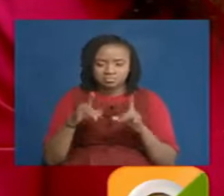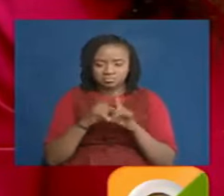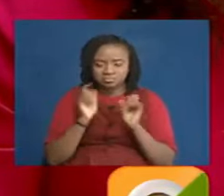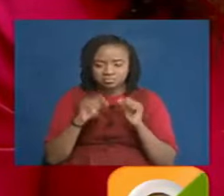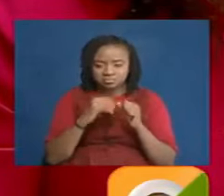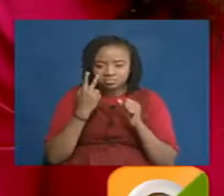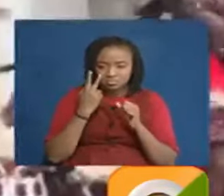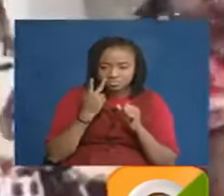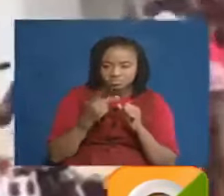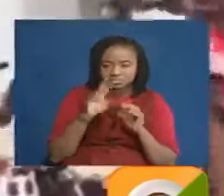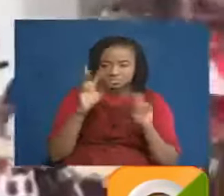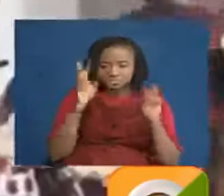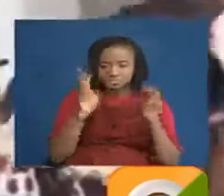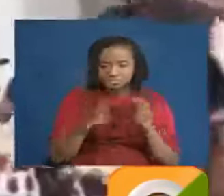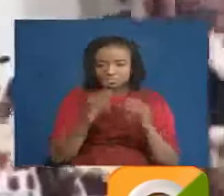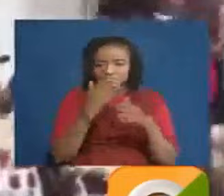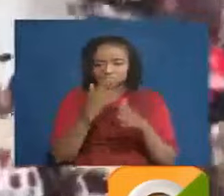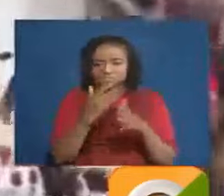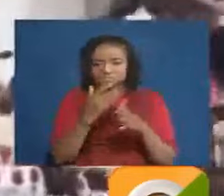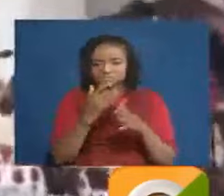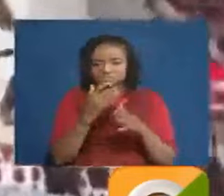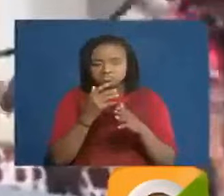to do with Kiswahili.